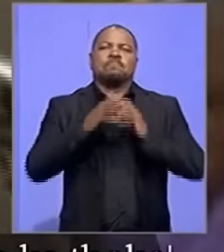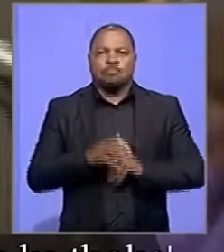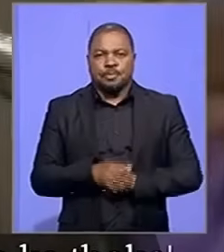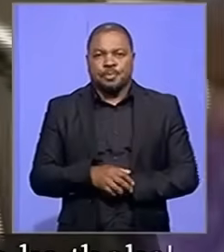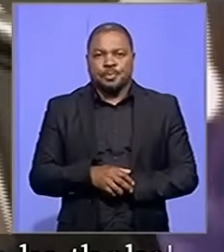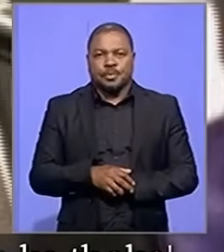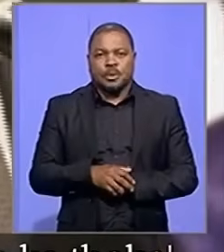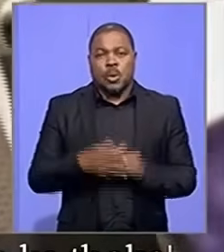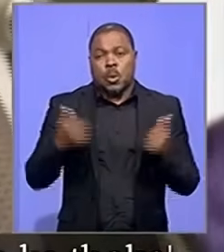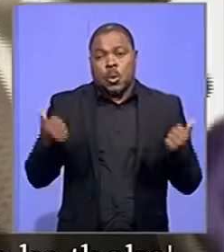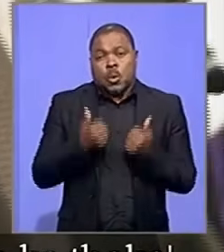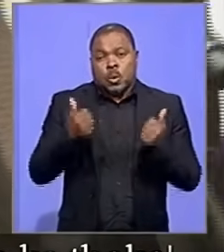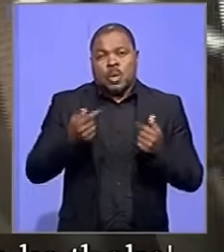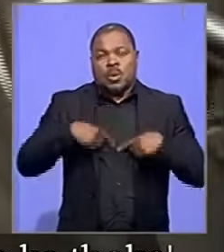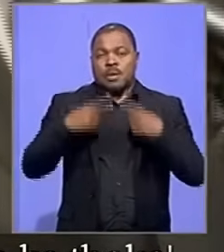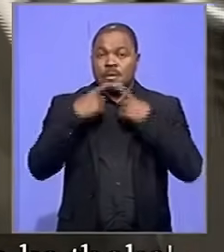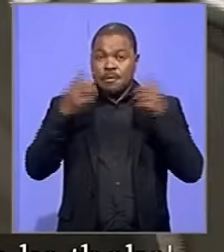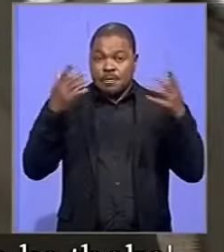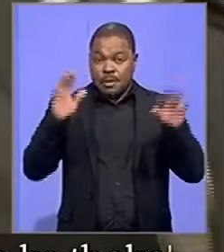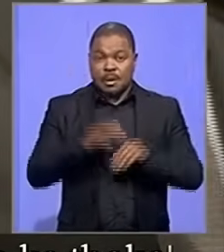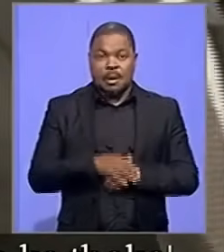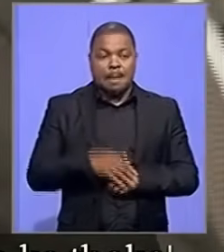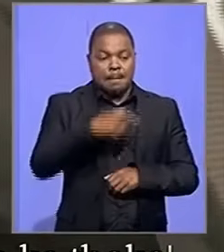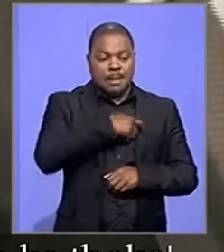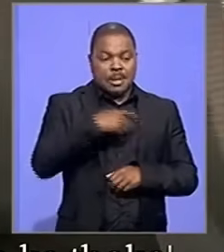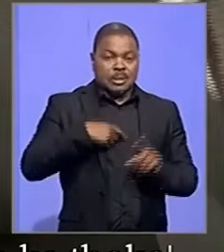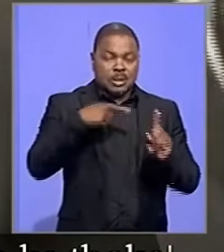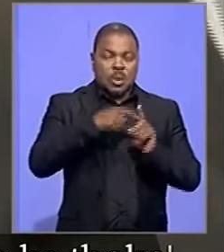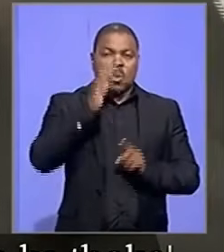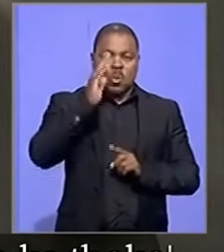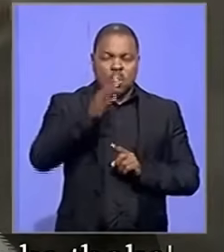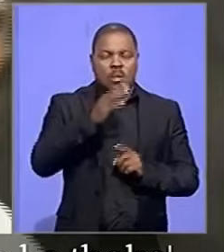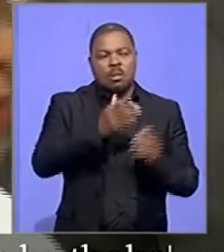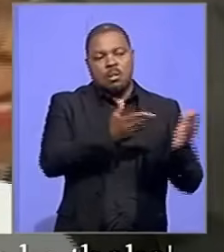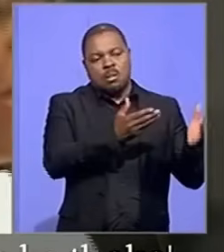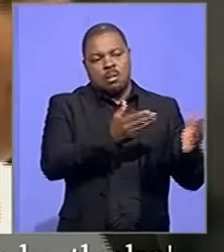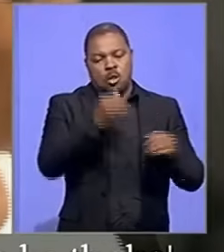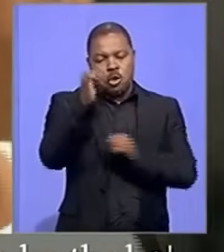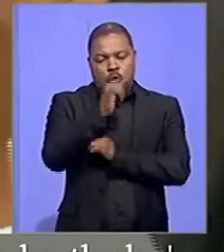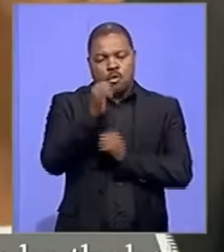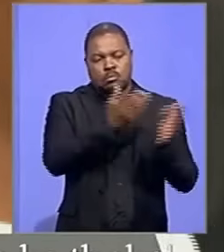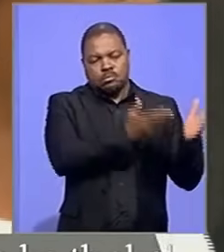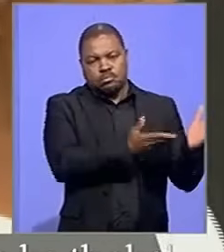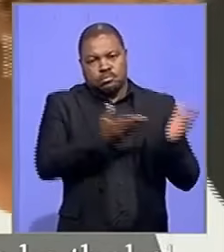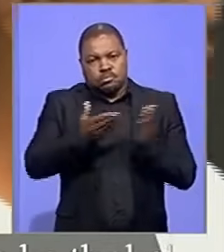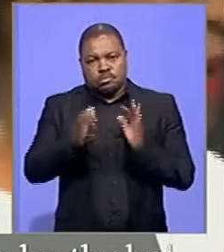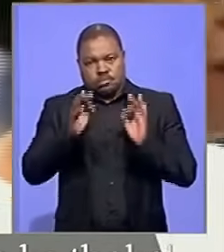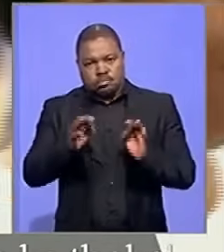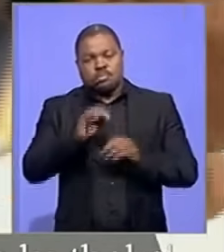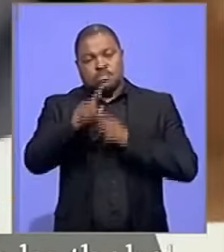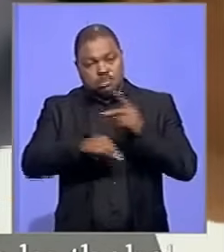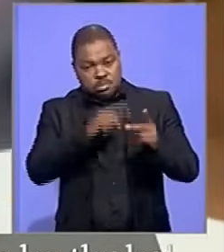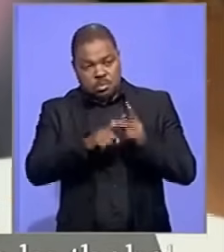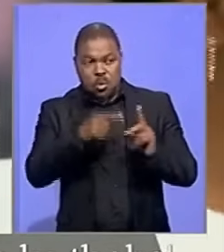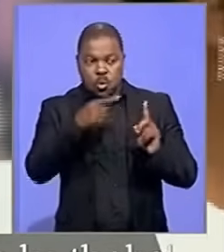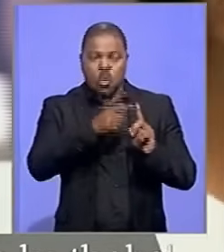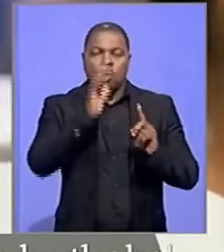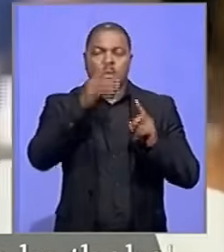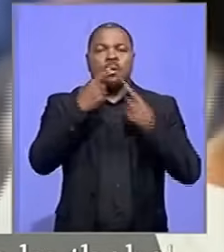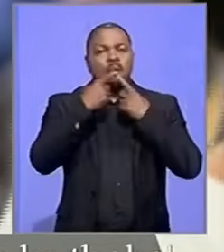As has already been announced, the president will be inaugurated and thereafter will announce an